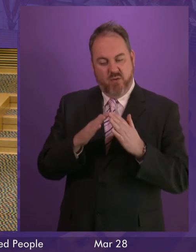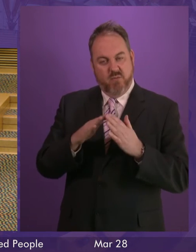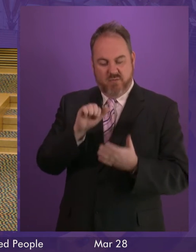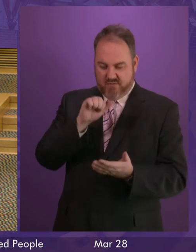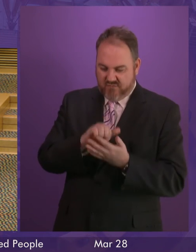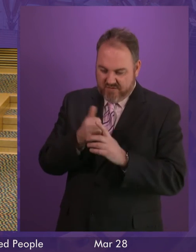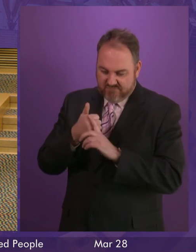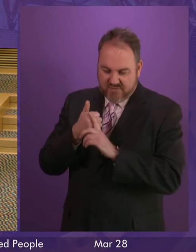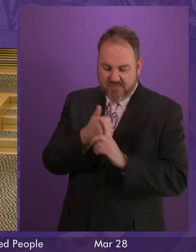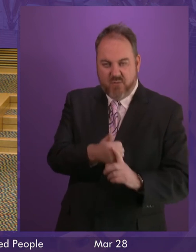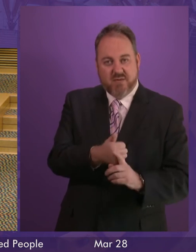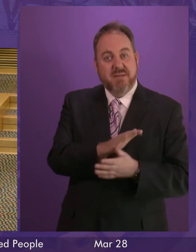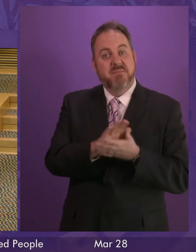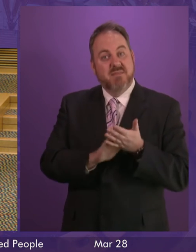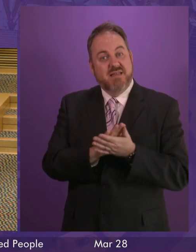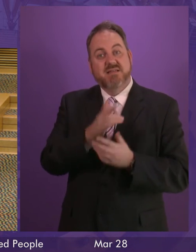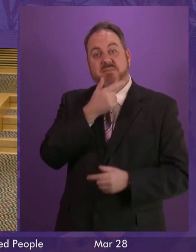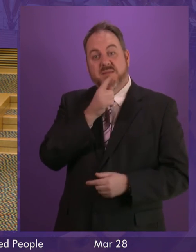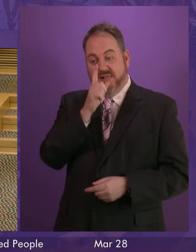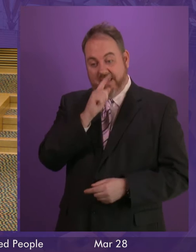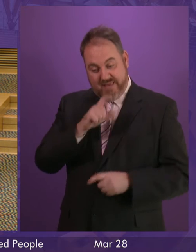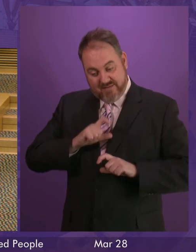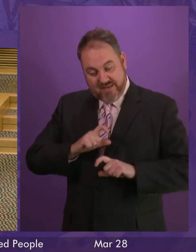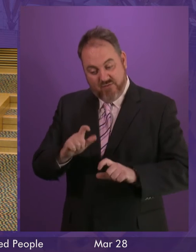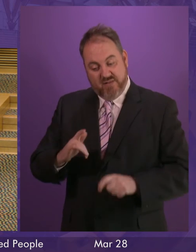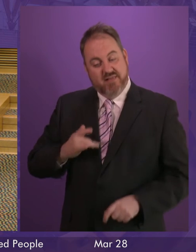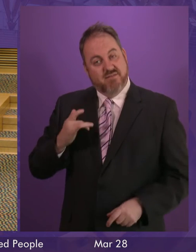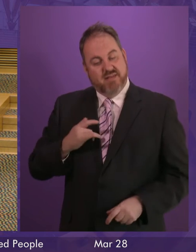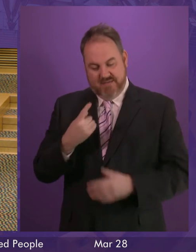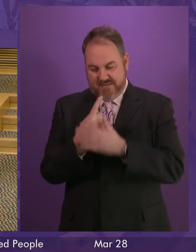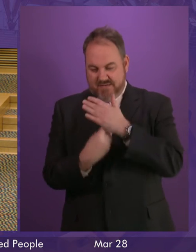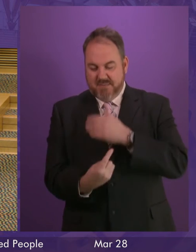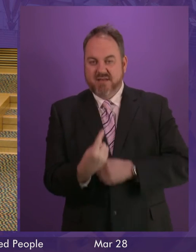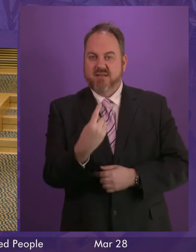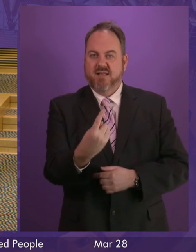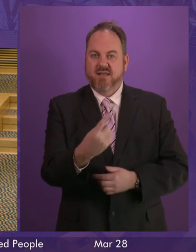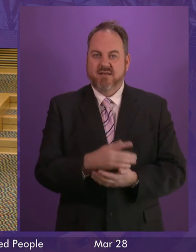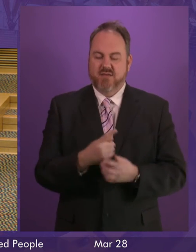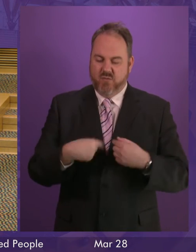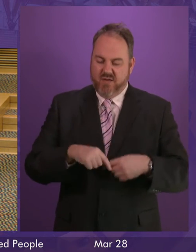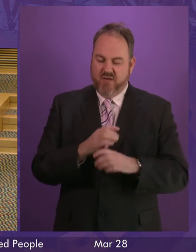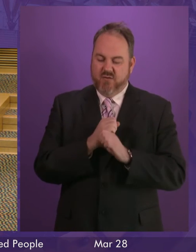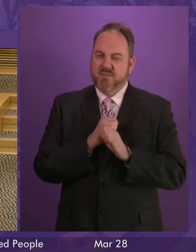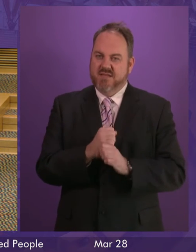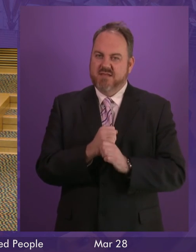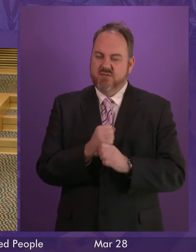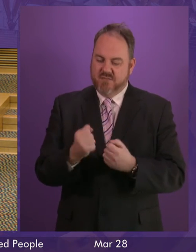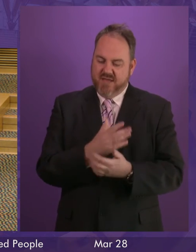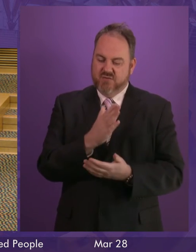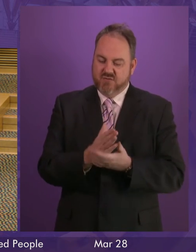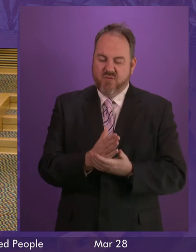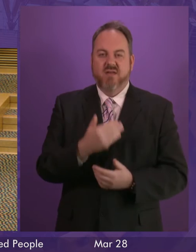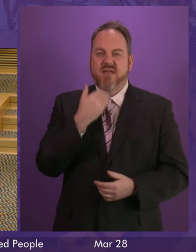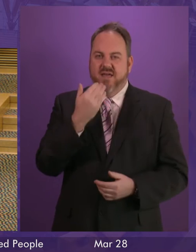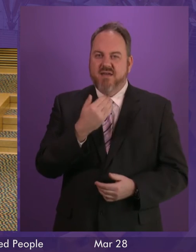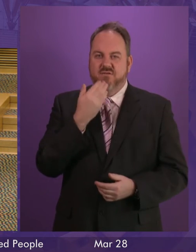the key to enabling people to live life independently at home. A Fair of Scotland for Disabled People includes a commitment to ensure that each local authority sets